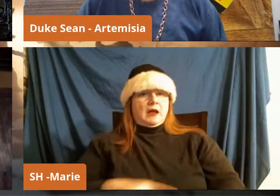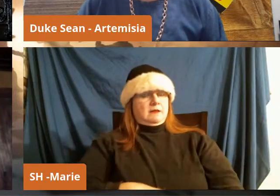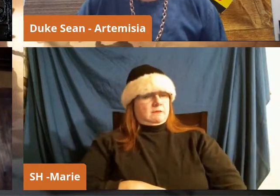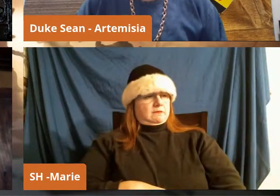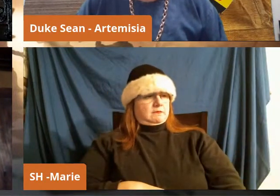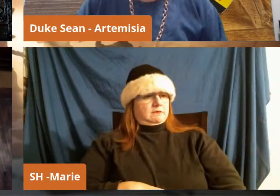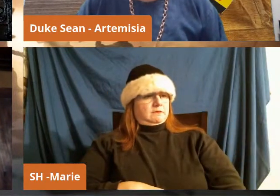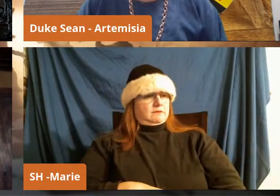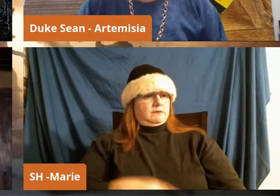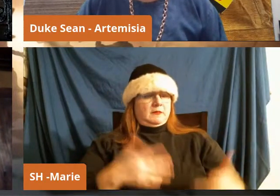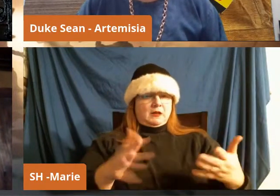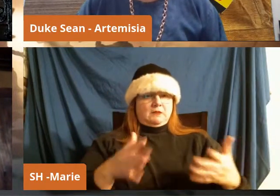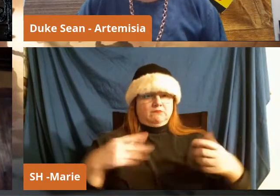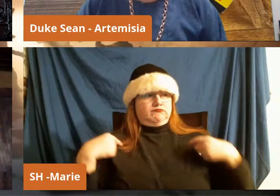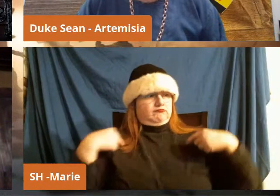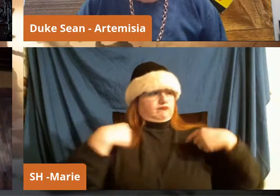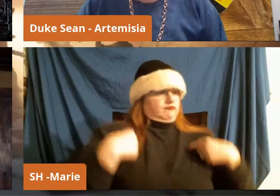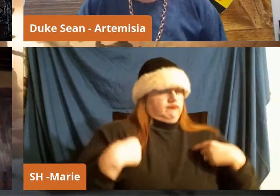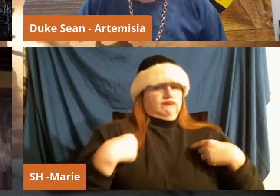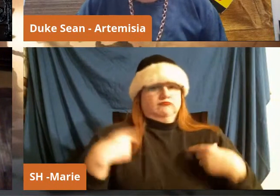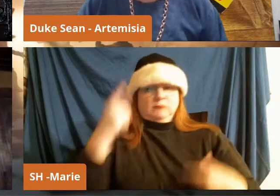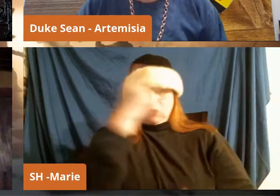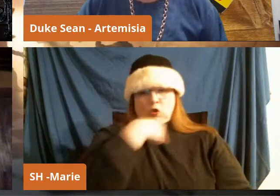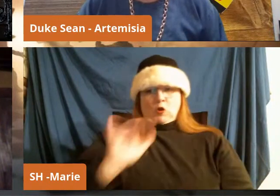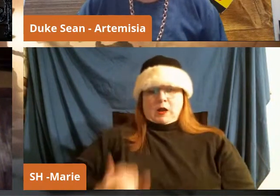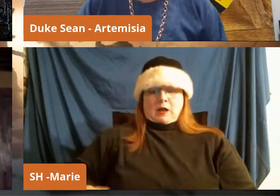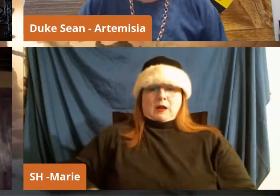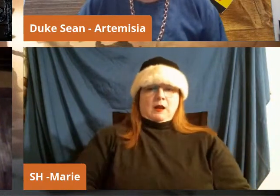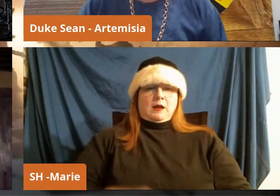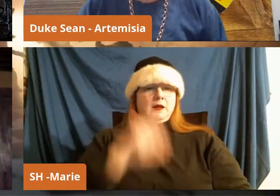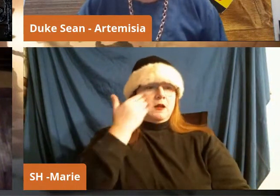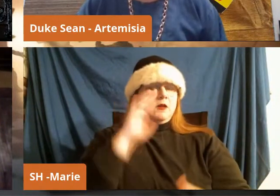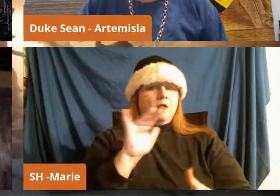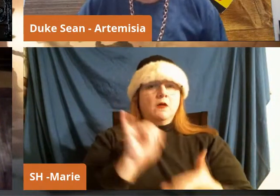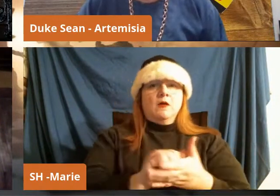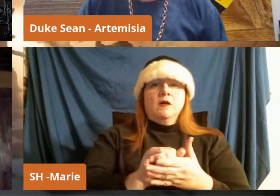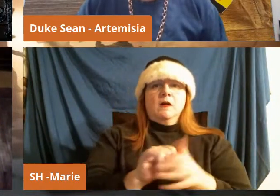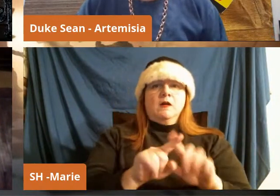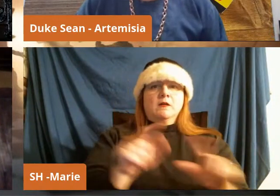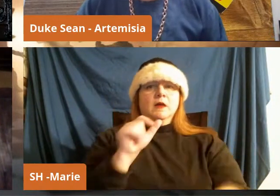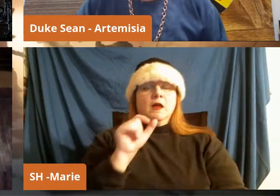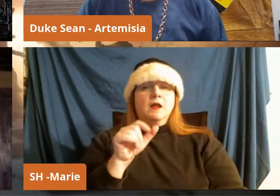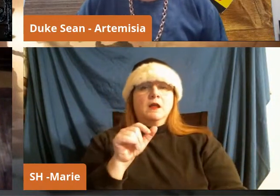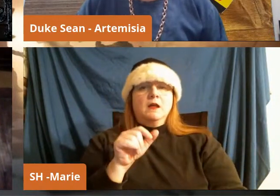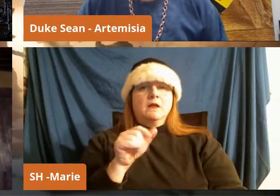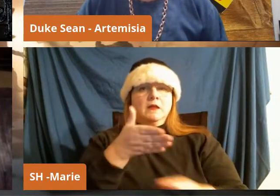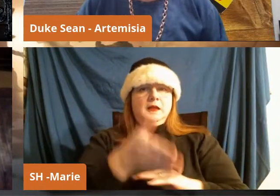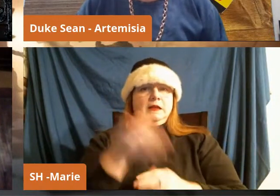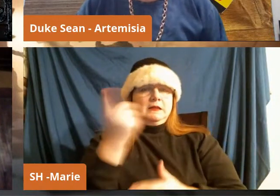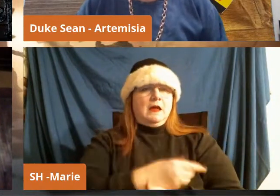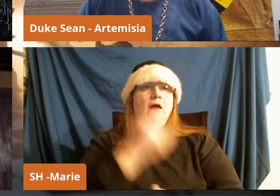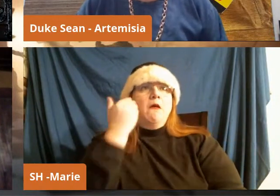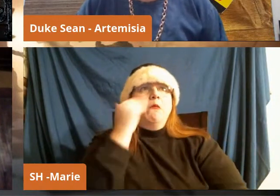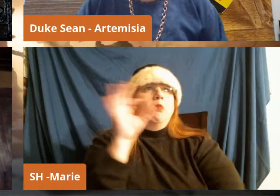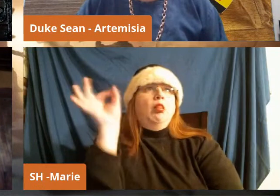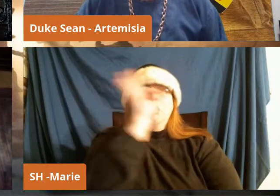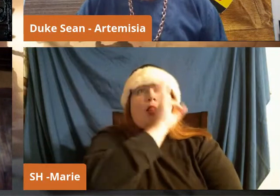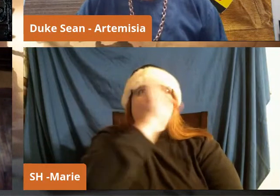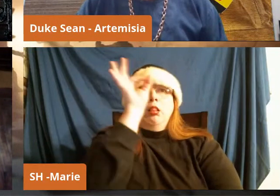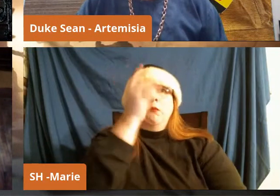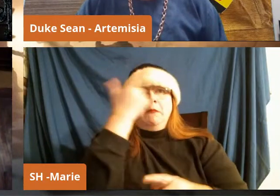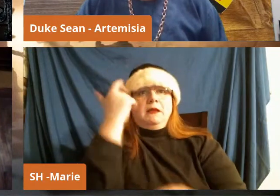He just carried himself as a knight, and didn't know till the next day that he wasn't. I would have no idea. I mean,